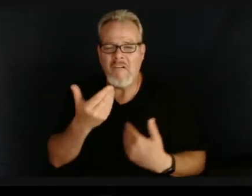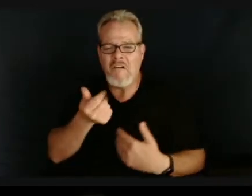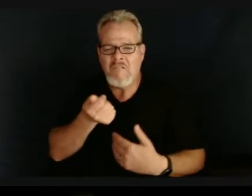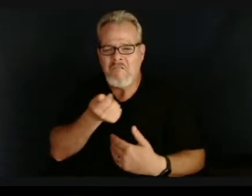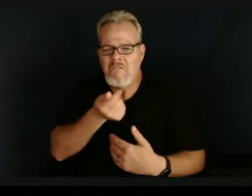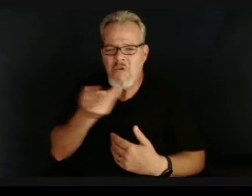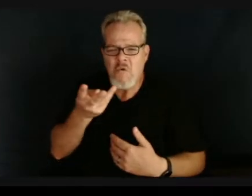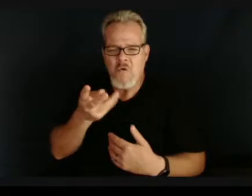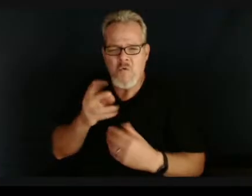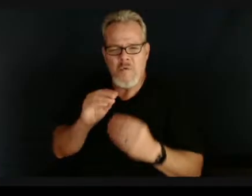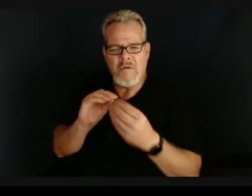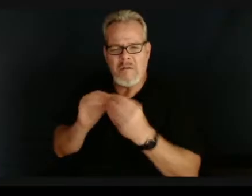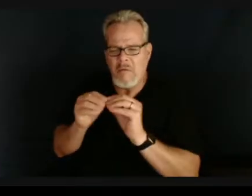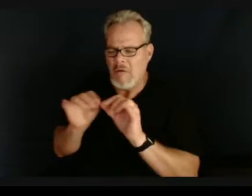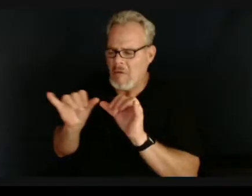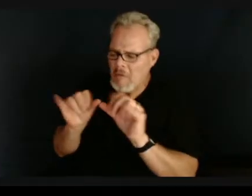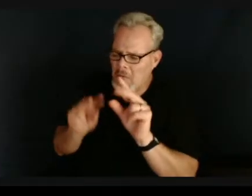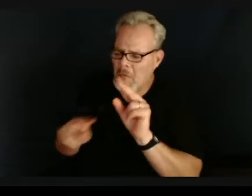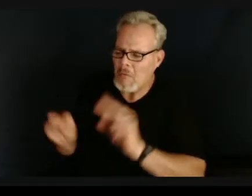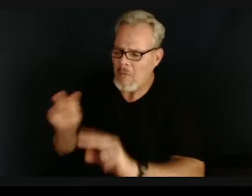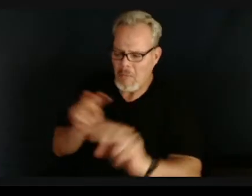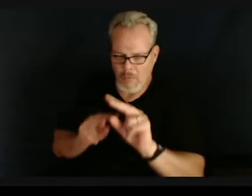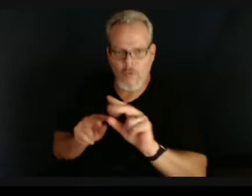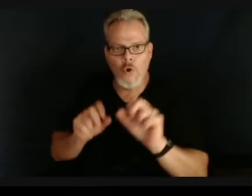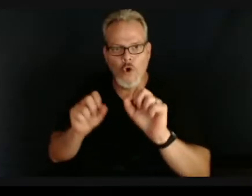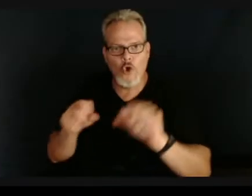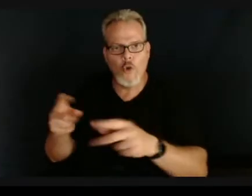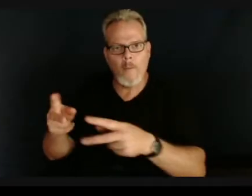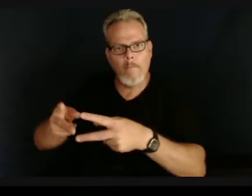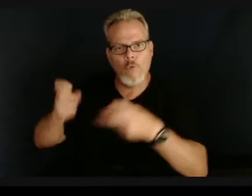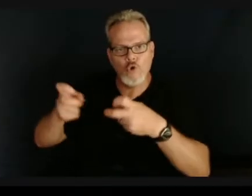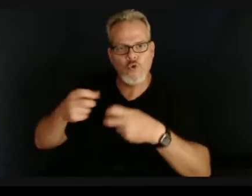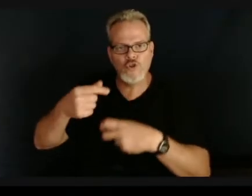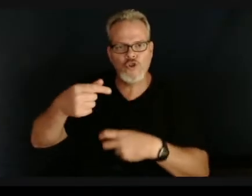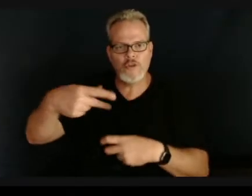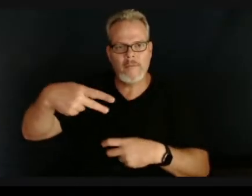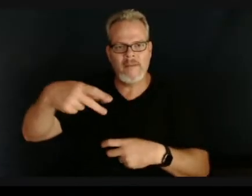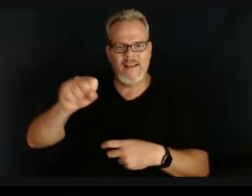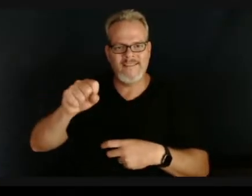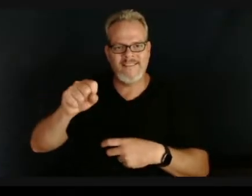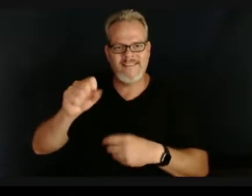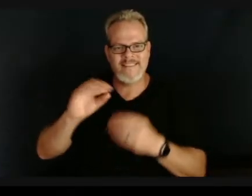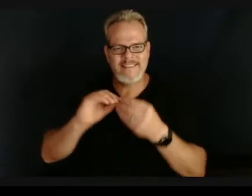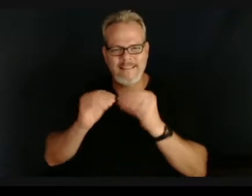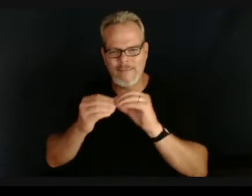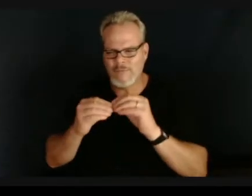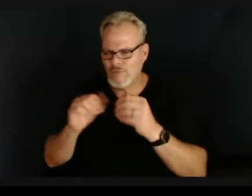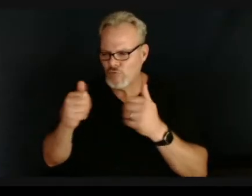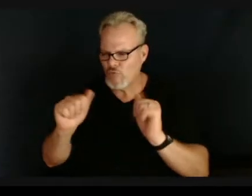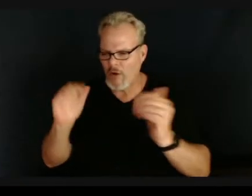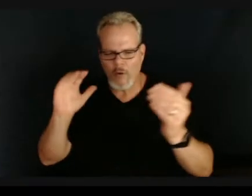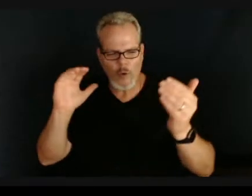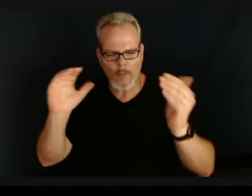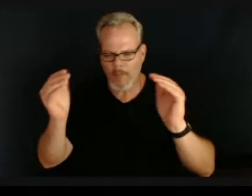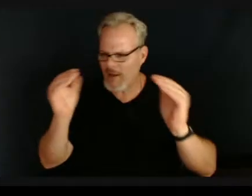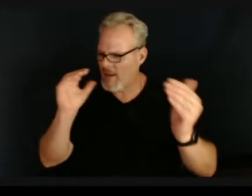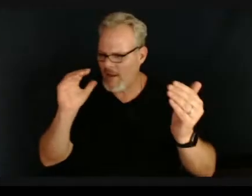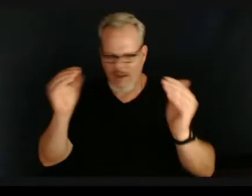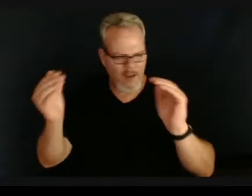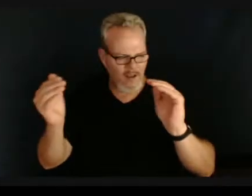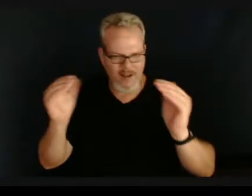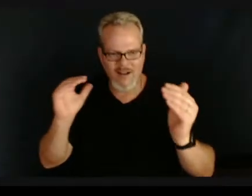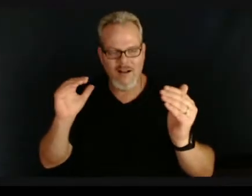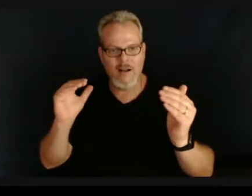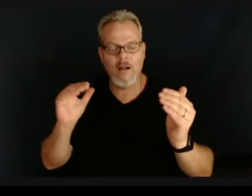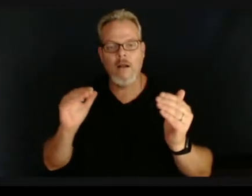pull some South Flank GPS data. Maybe we can pull some of that again here and compare it in the future, but it's a little